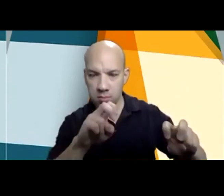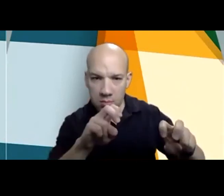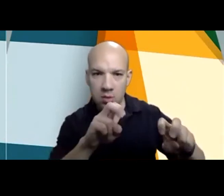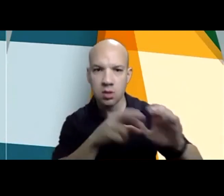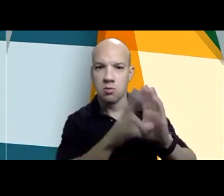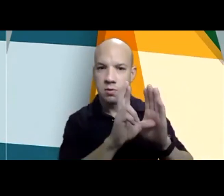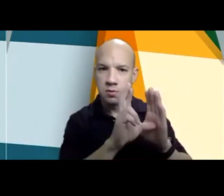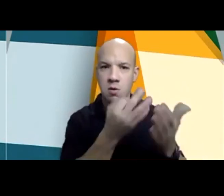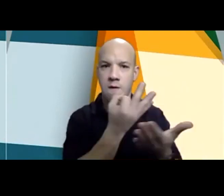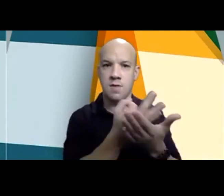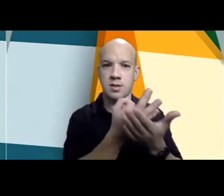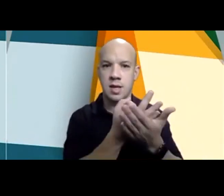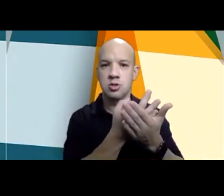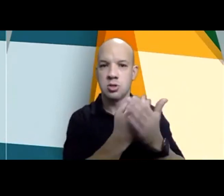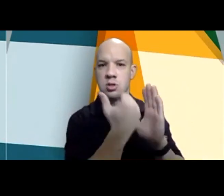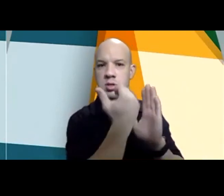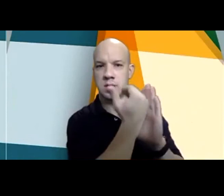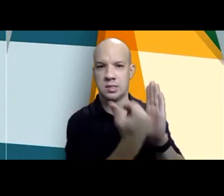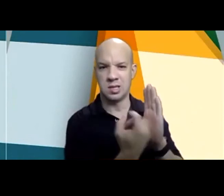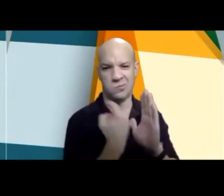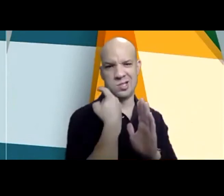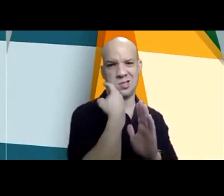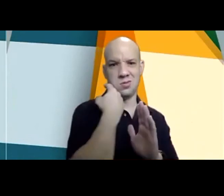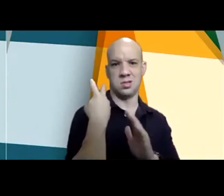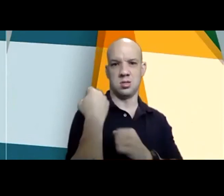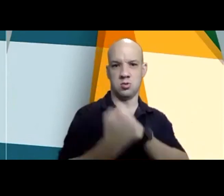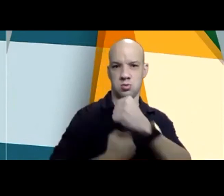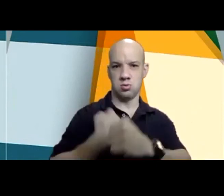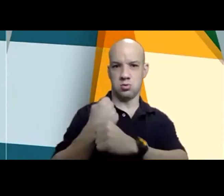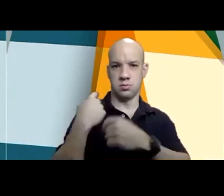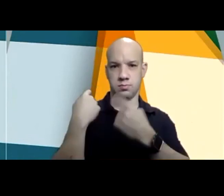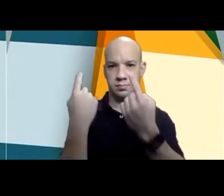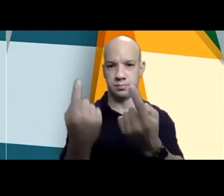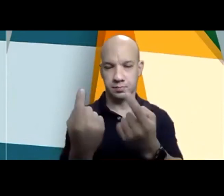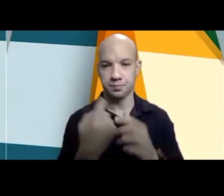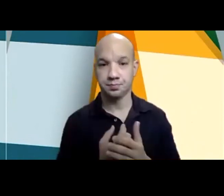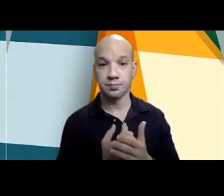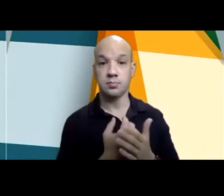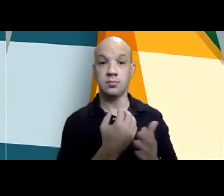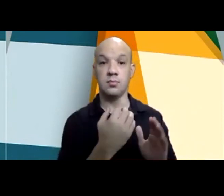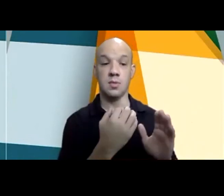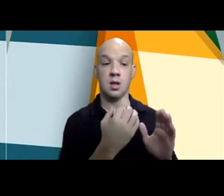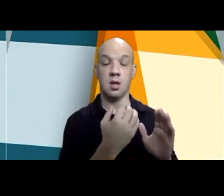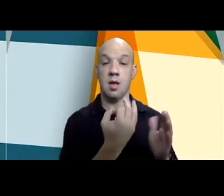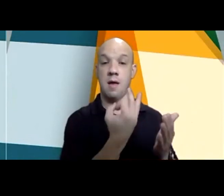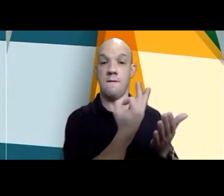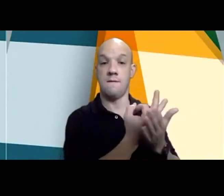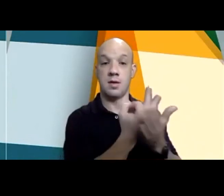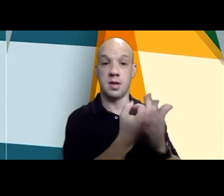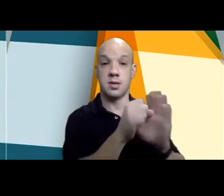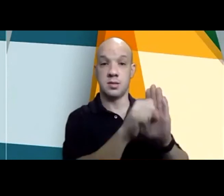statements for the most recent 2 years. The financial statements must include a balance